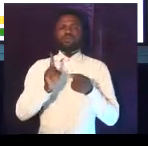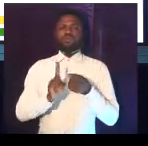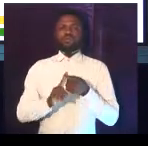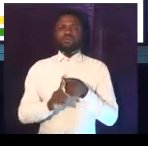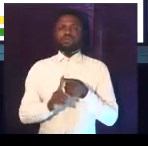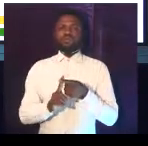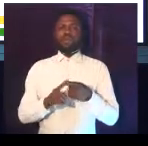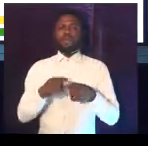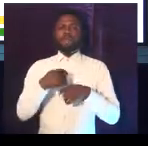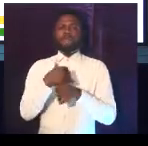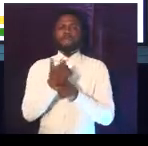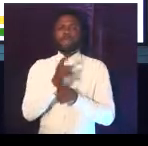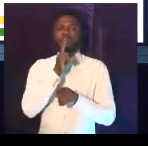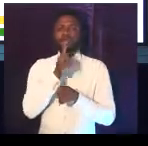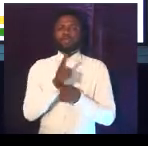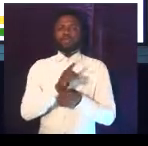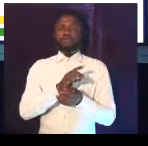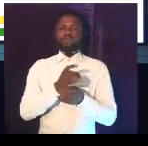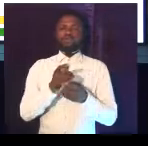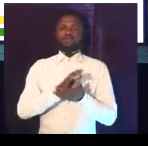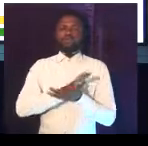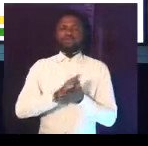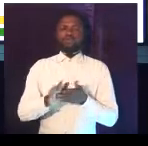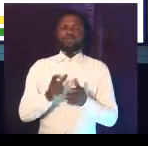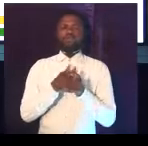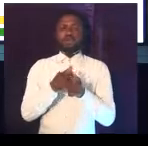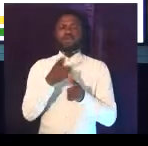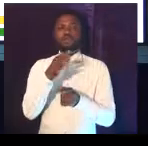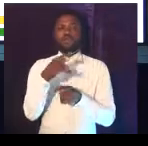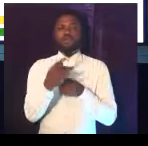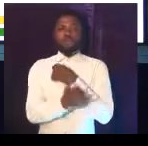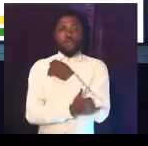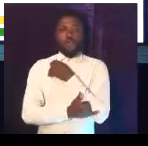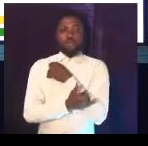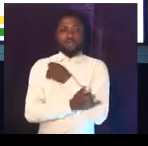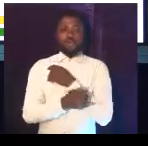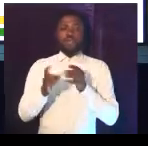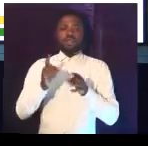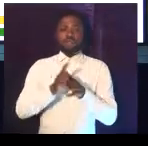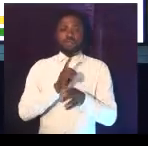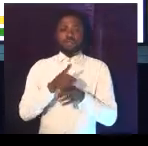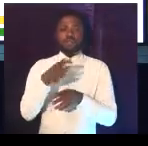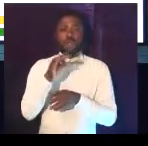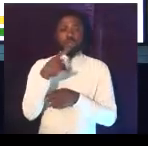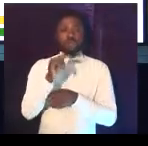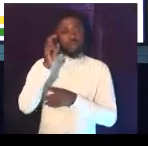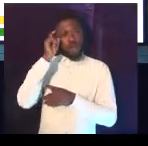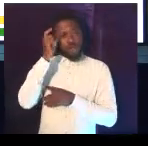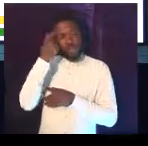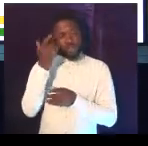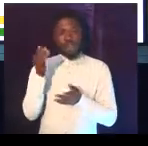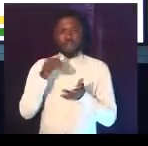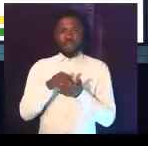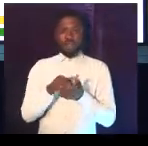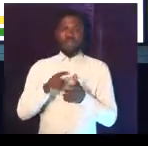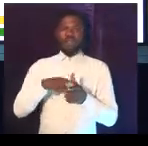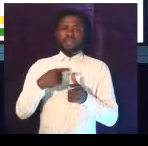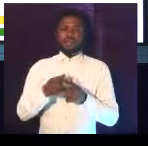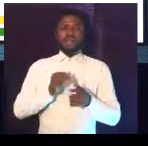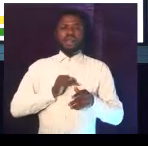it to ensure smooth running of the country? Duty of the government